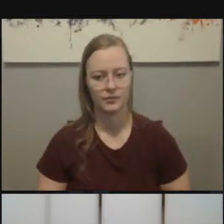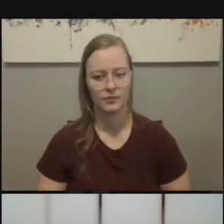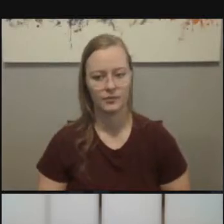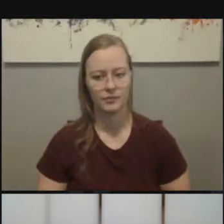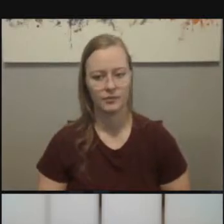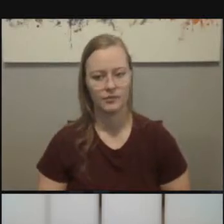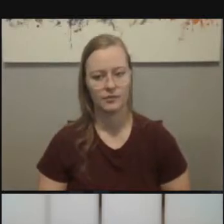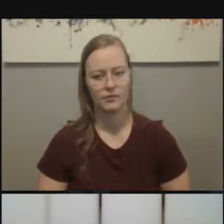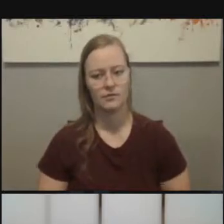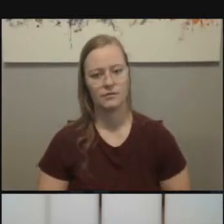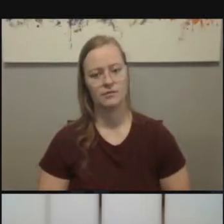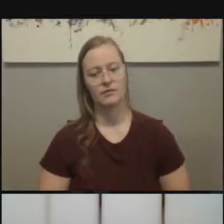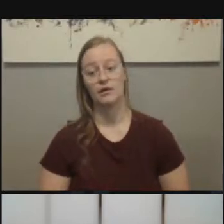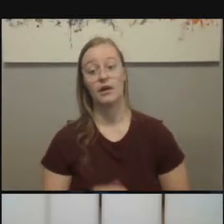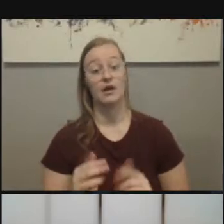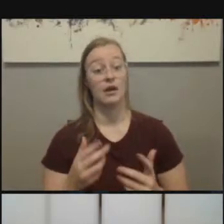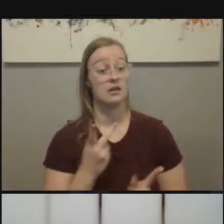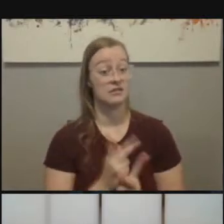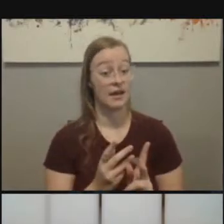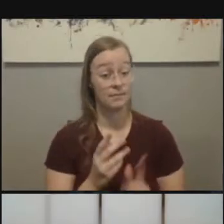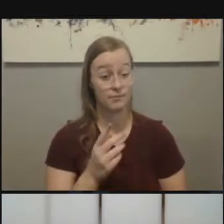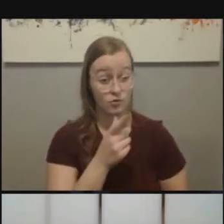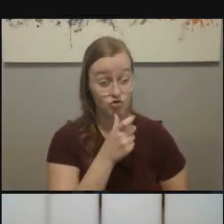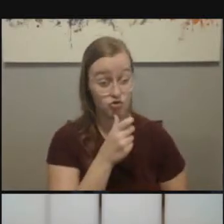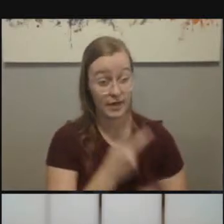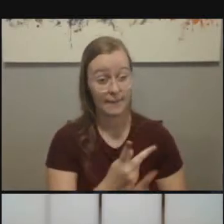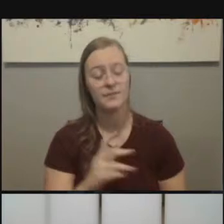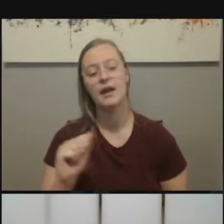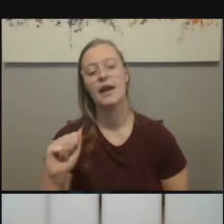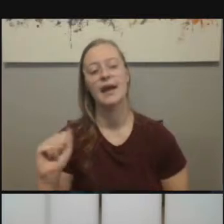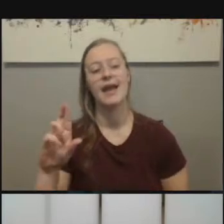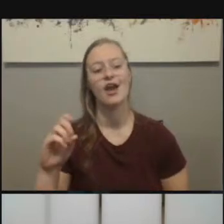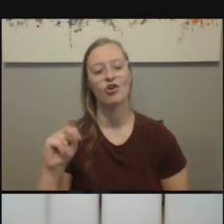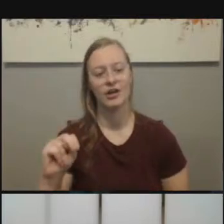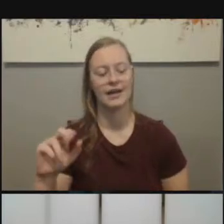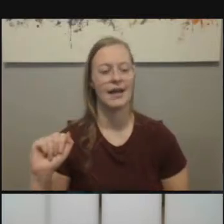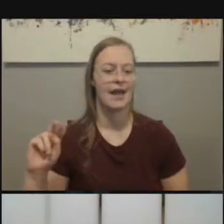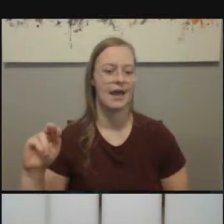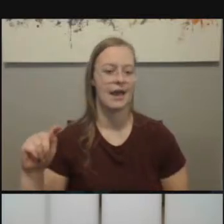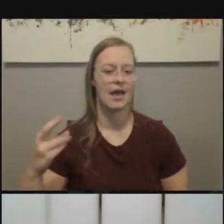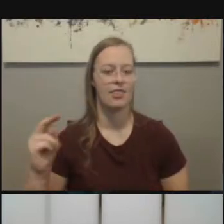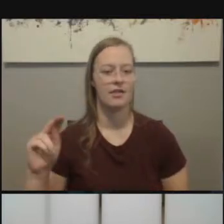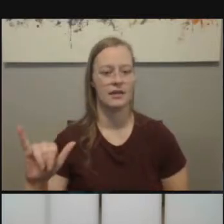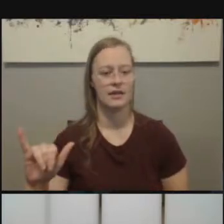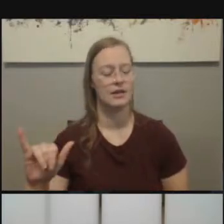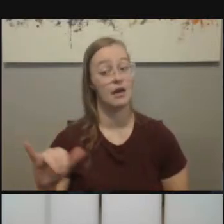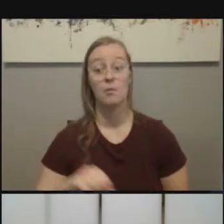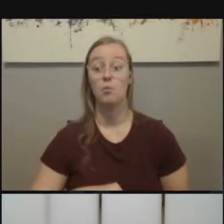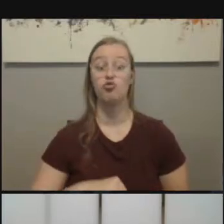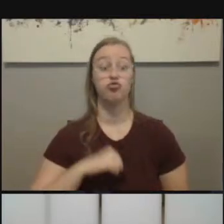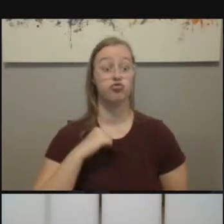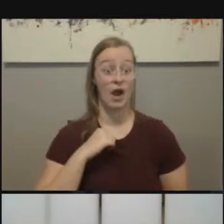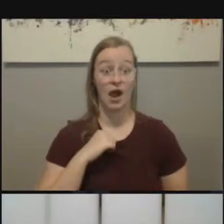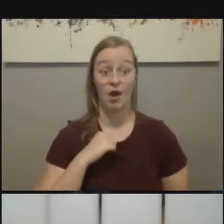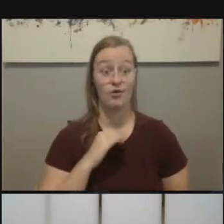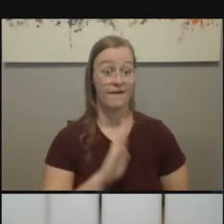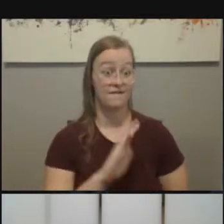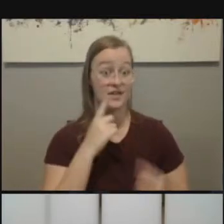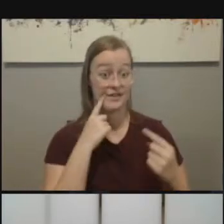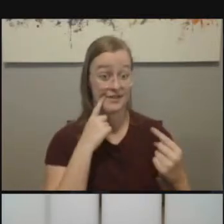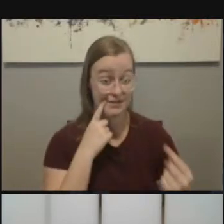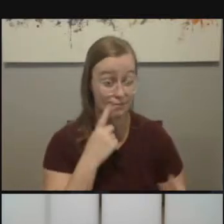kept by Aaron Anthony, a man extremely proud of his success in